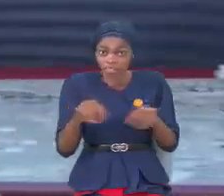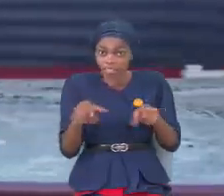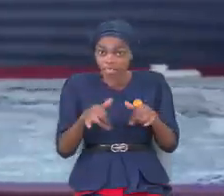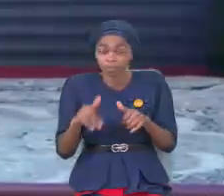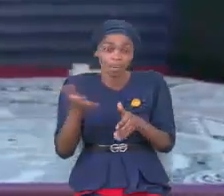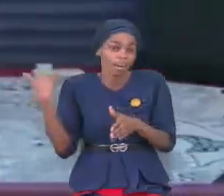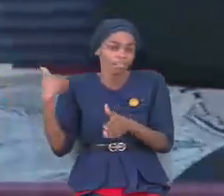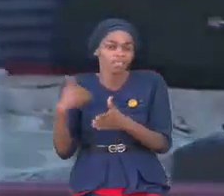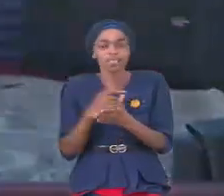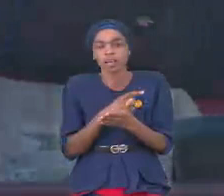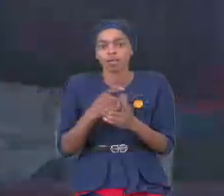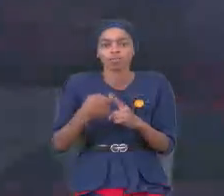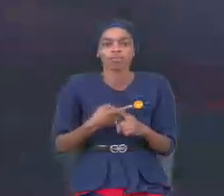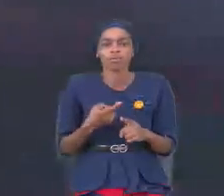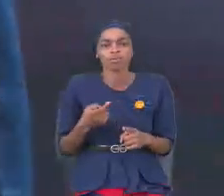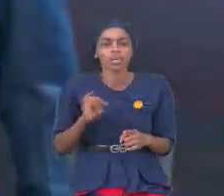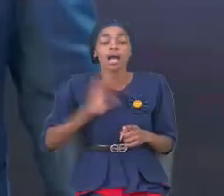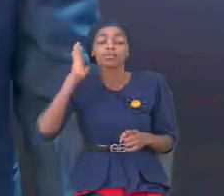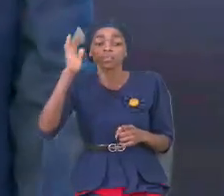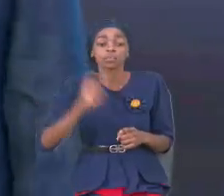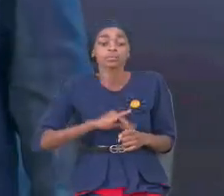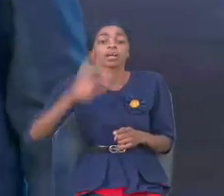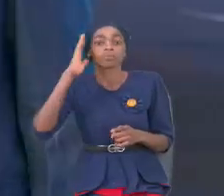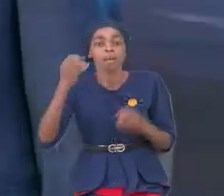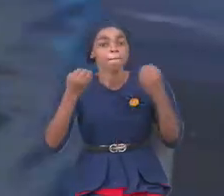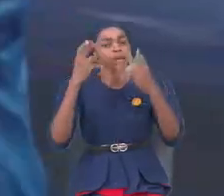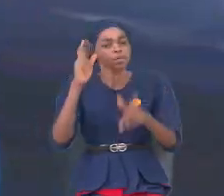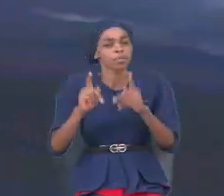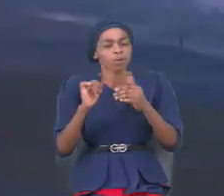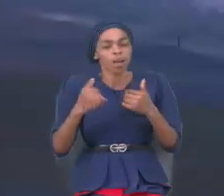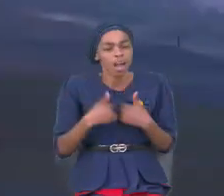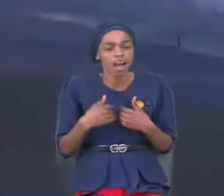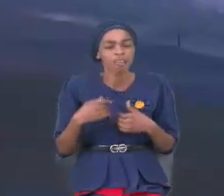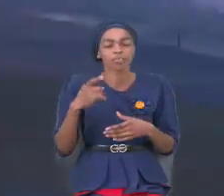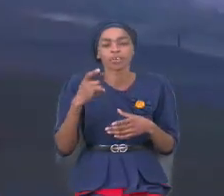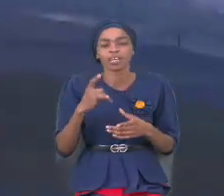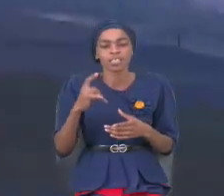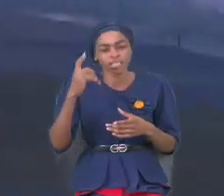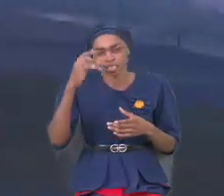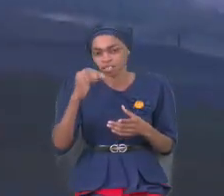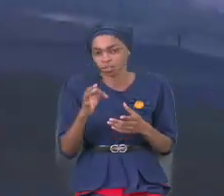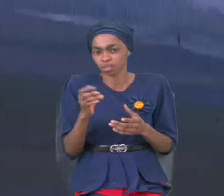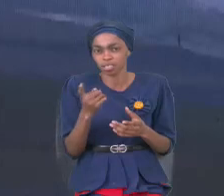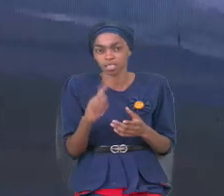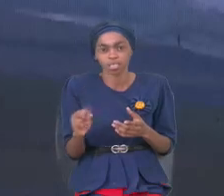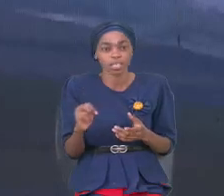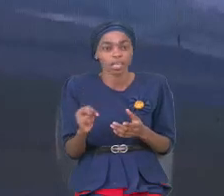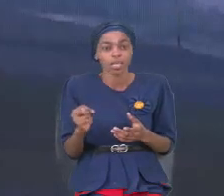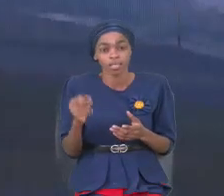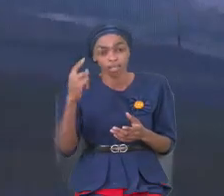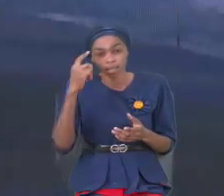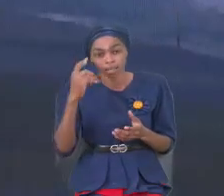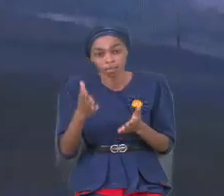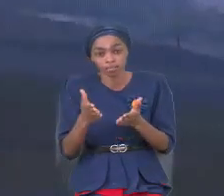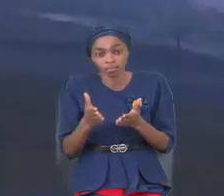intention without appropriate action. But then this prodigal son, he arose and